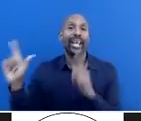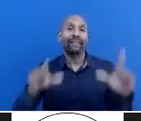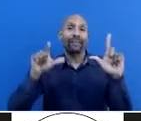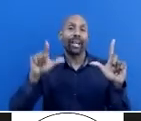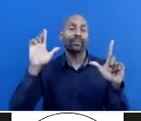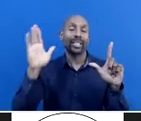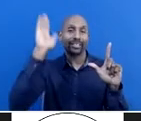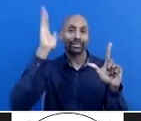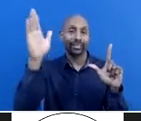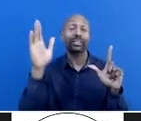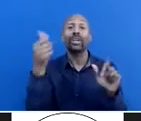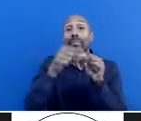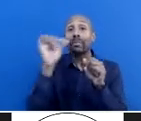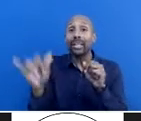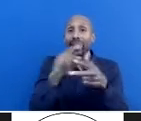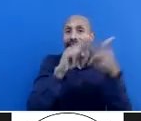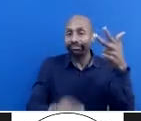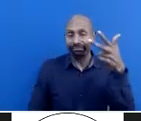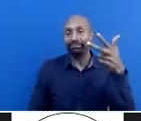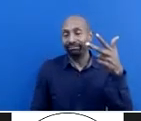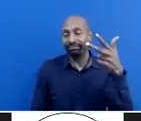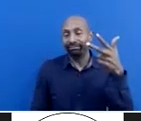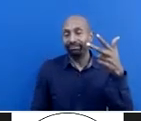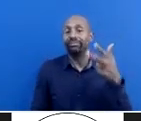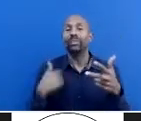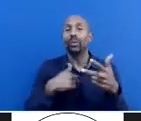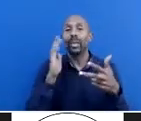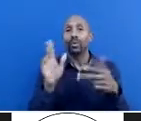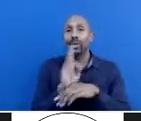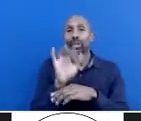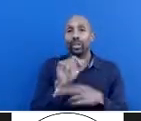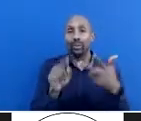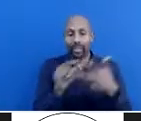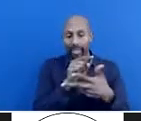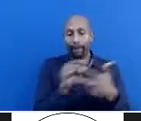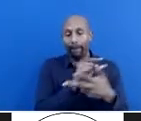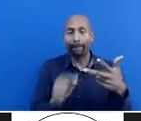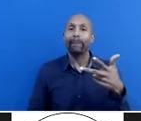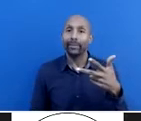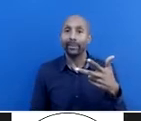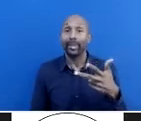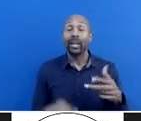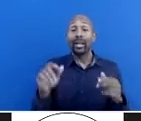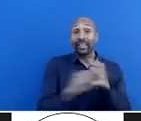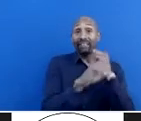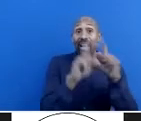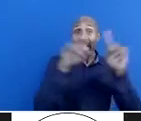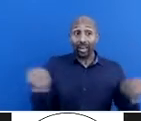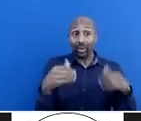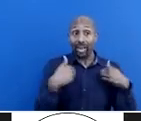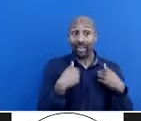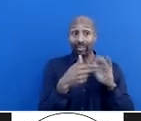head, suspend them in the air, and we're going to move through them in reverse order from the way that they appeared on the flyer, because I don't do